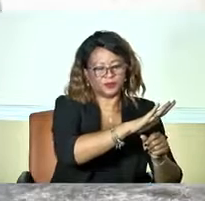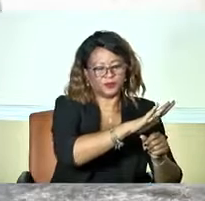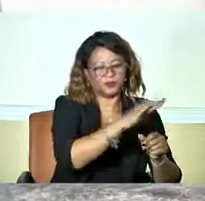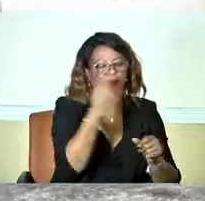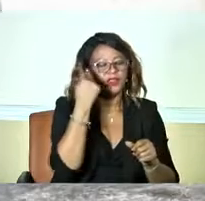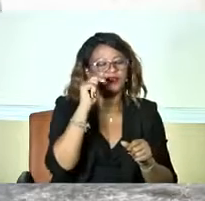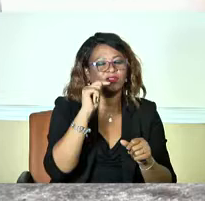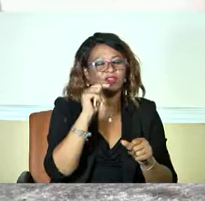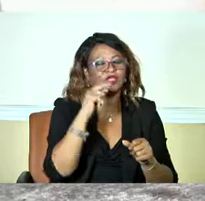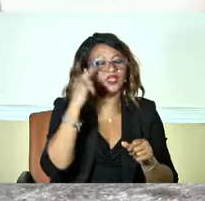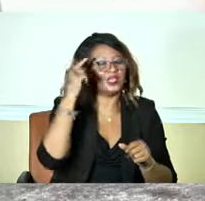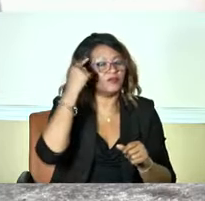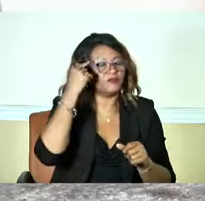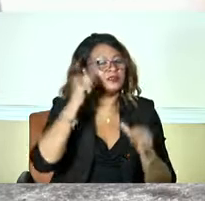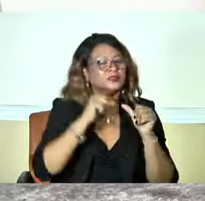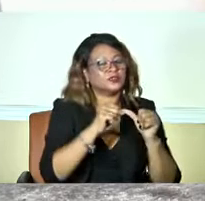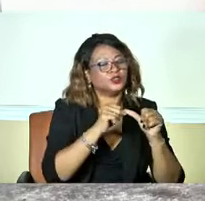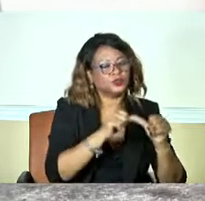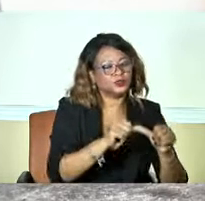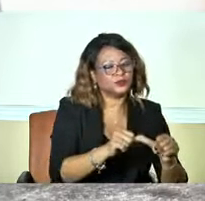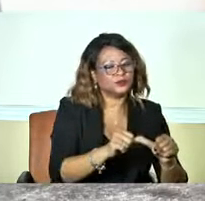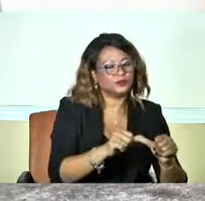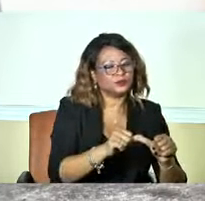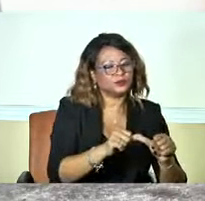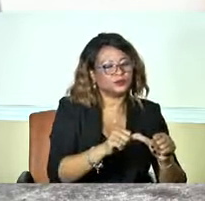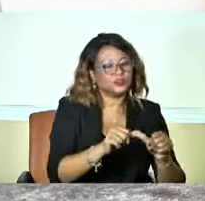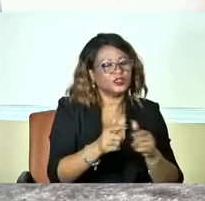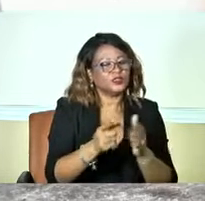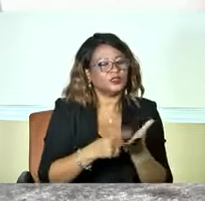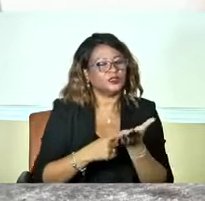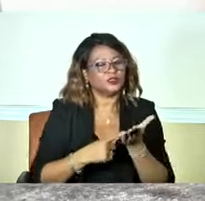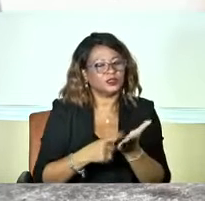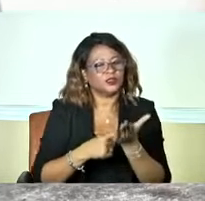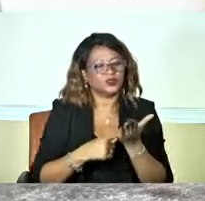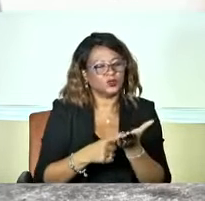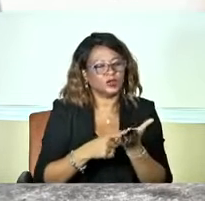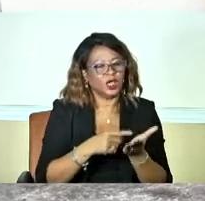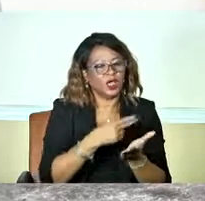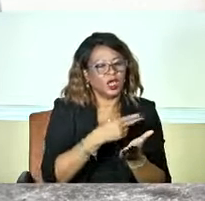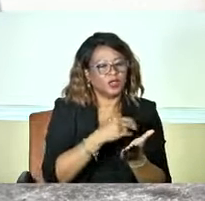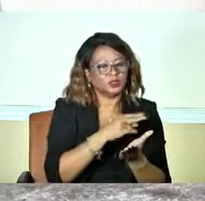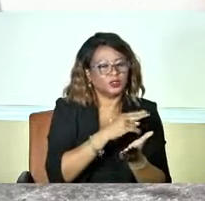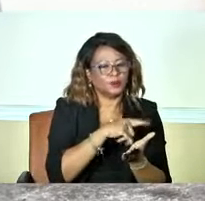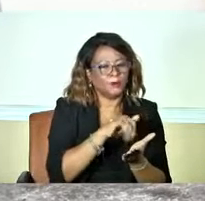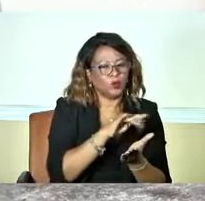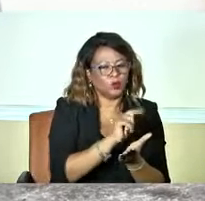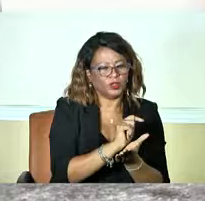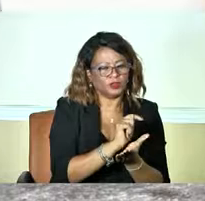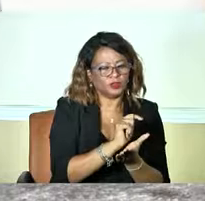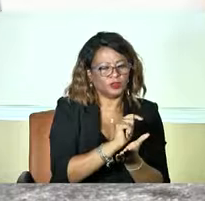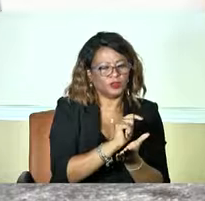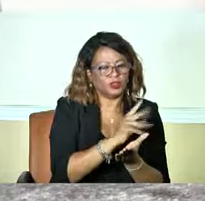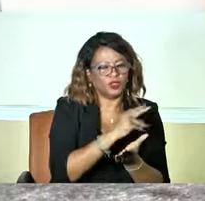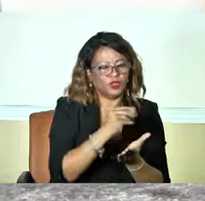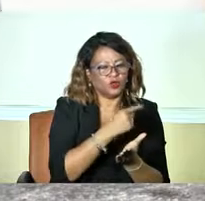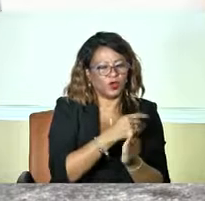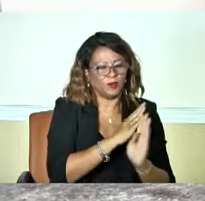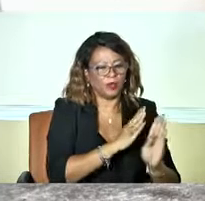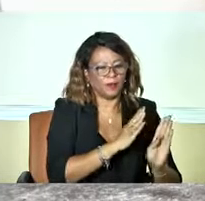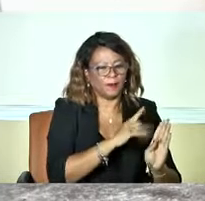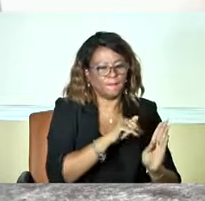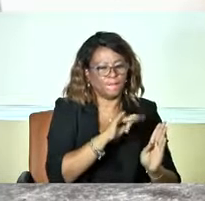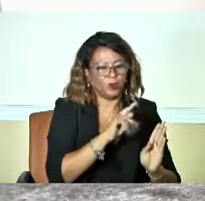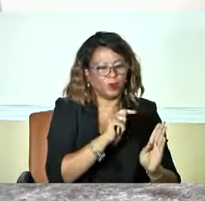The government is continuing the discussions with Hutchison Ports along with the Grand Bahama